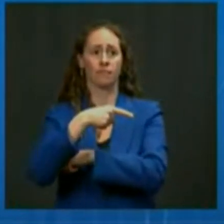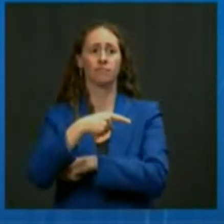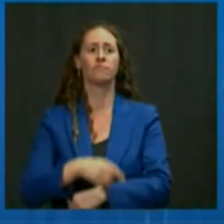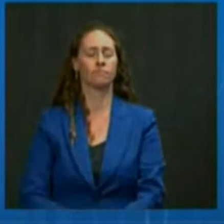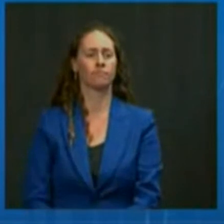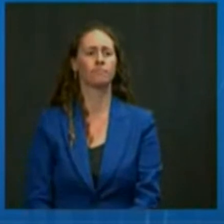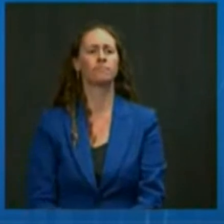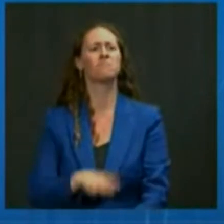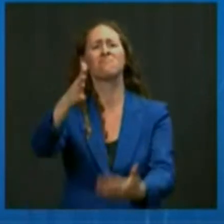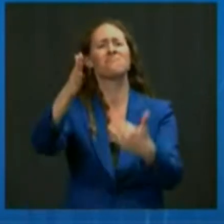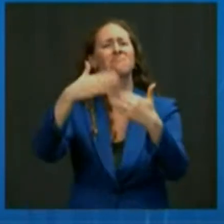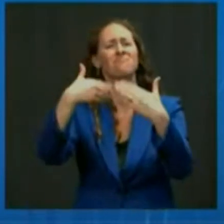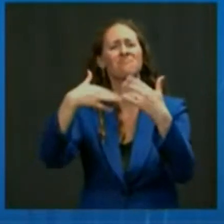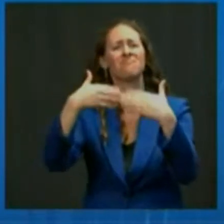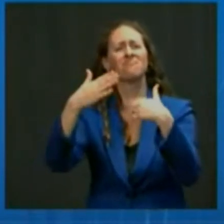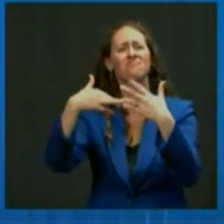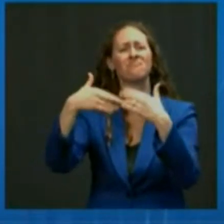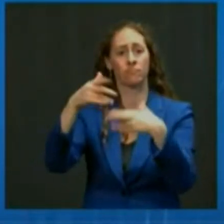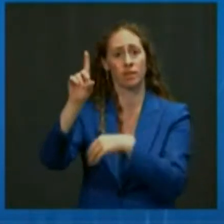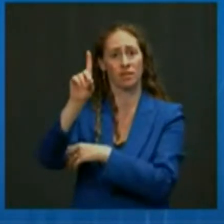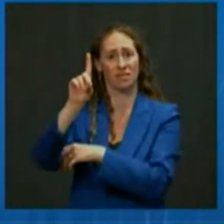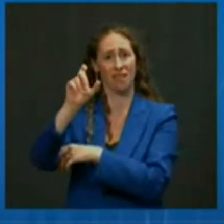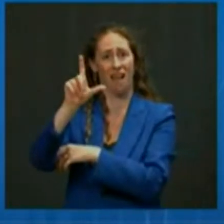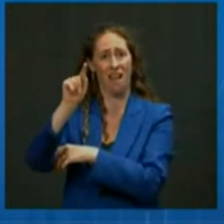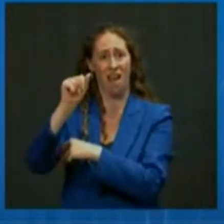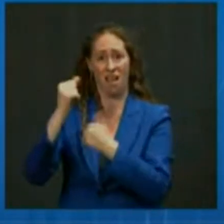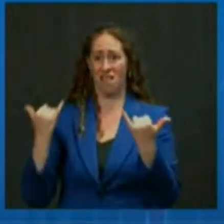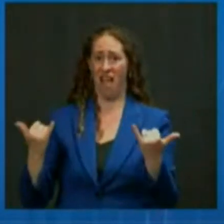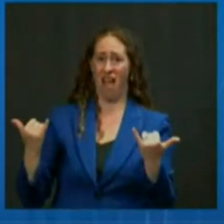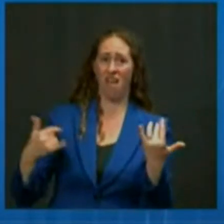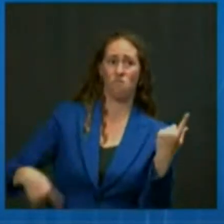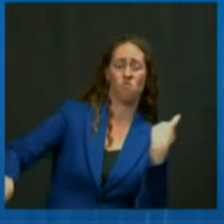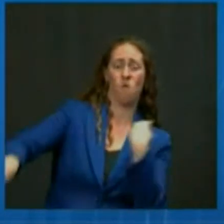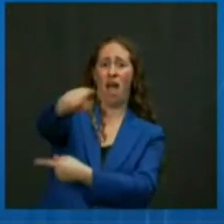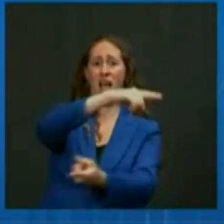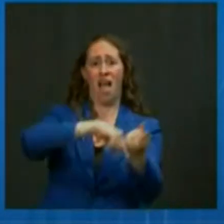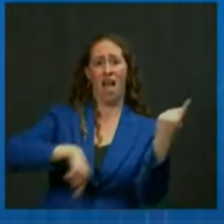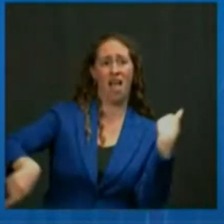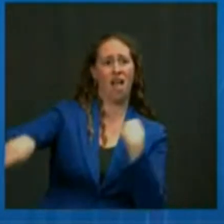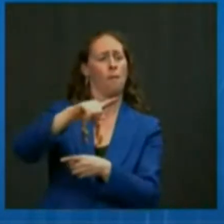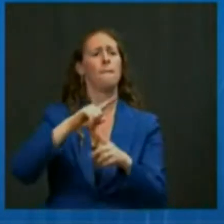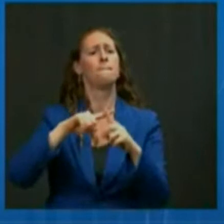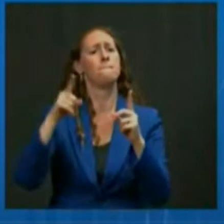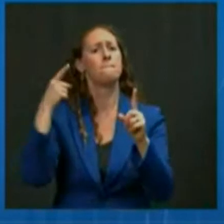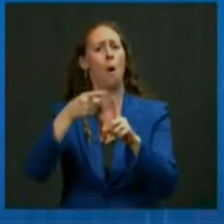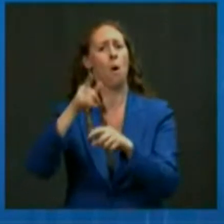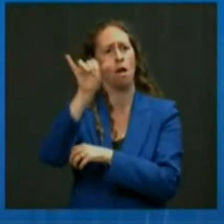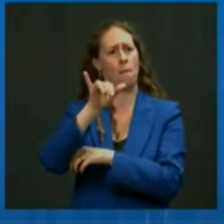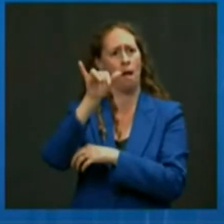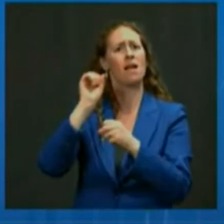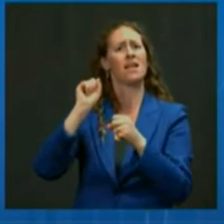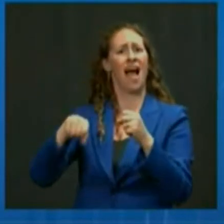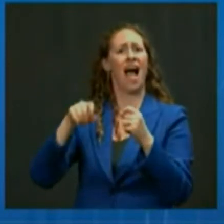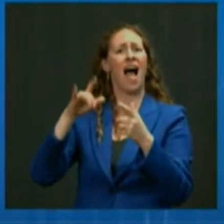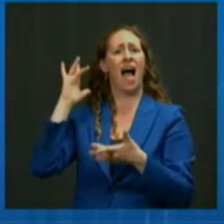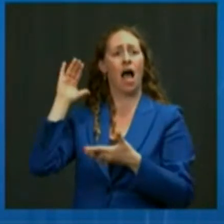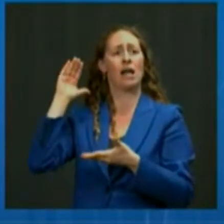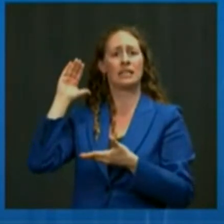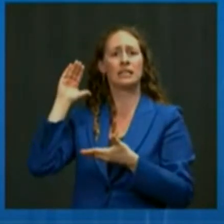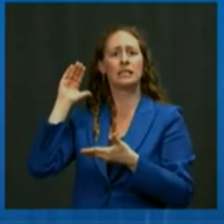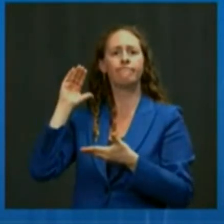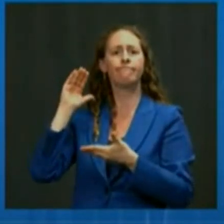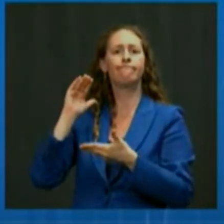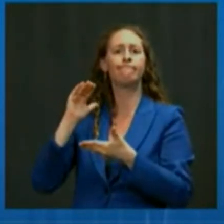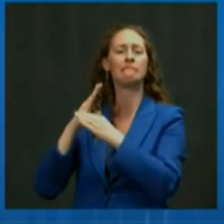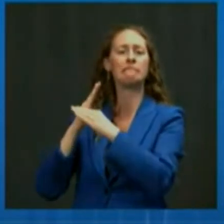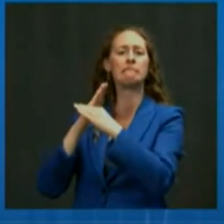the antibody levels against those variants decline over time. Next slide. Next concept,